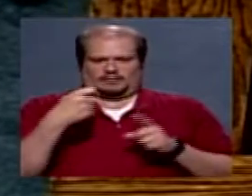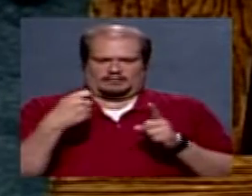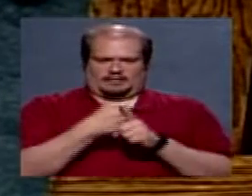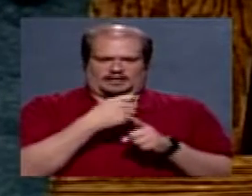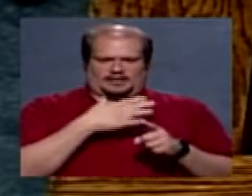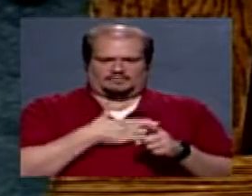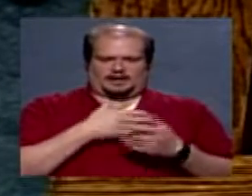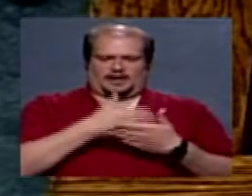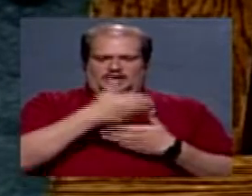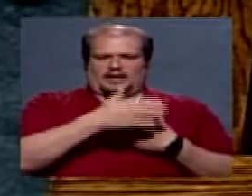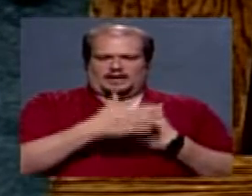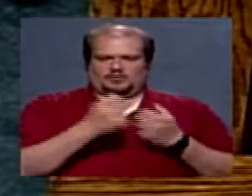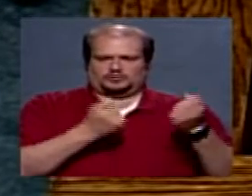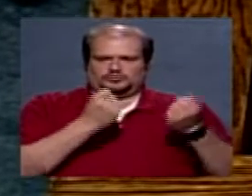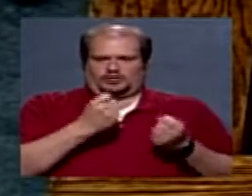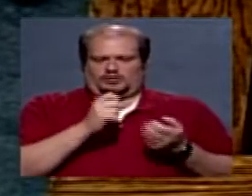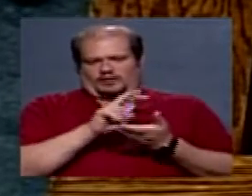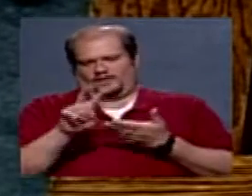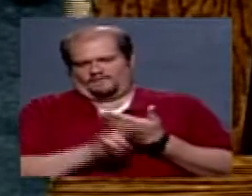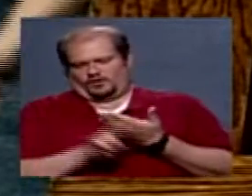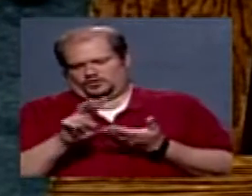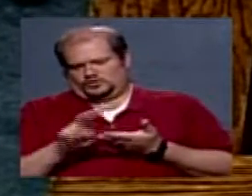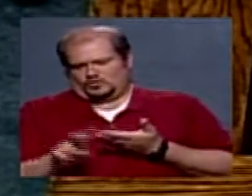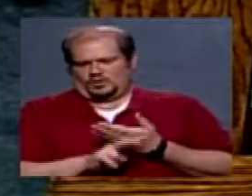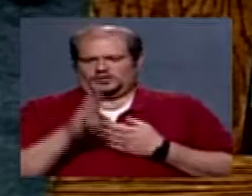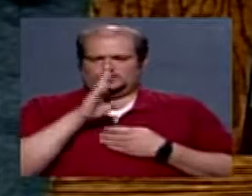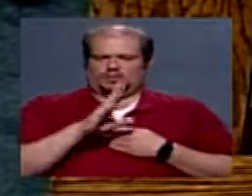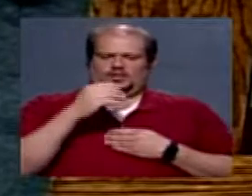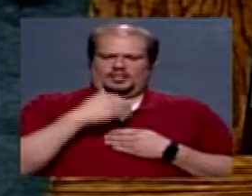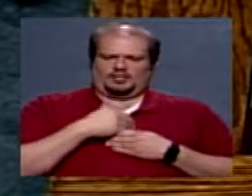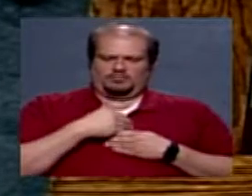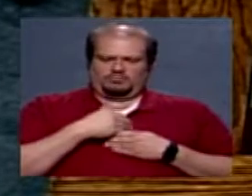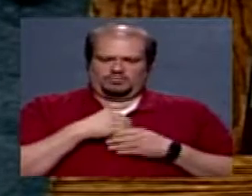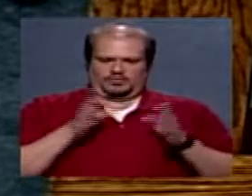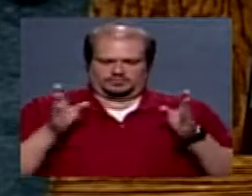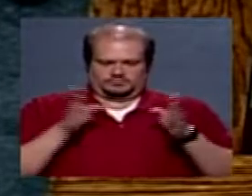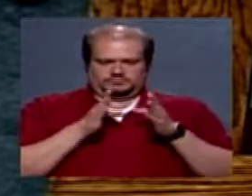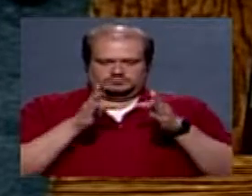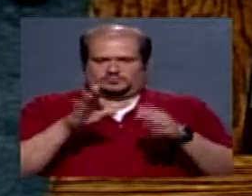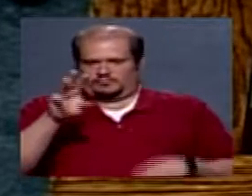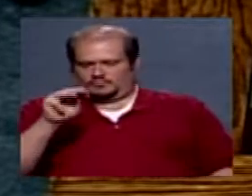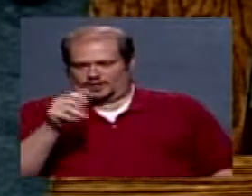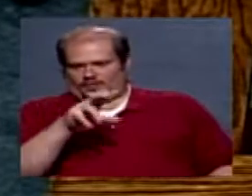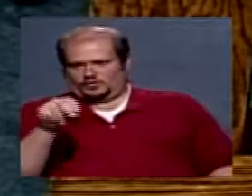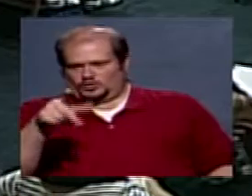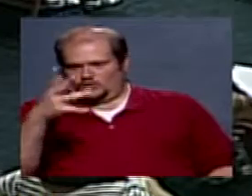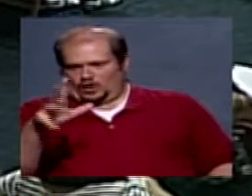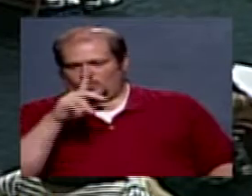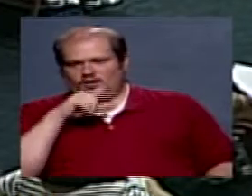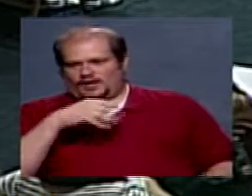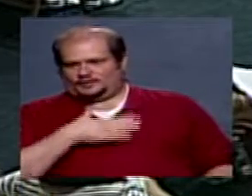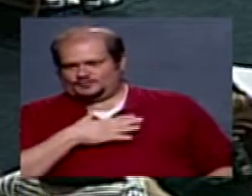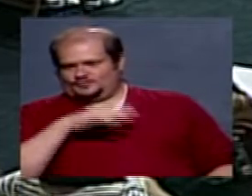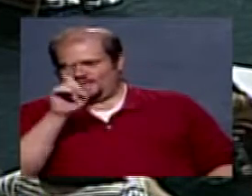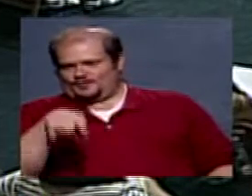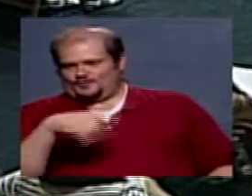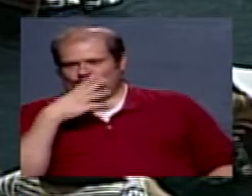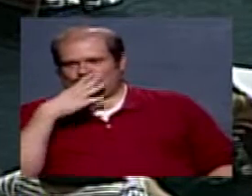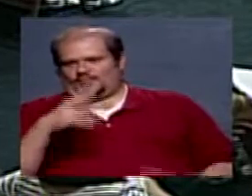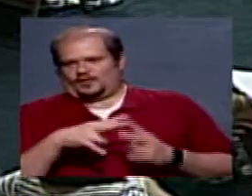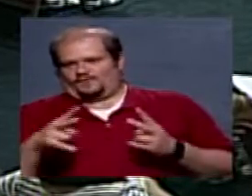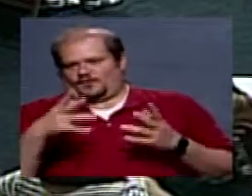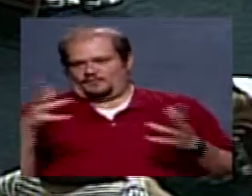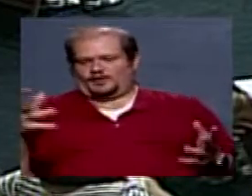my neighbor's car every other week, who are going to have a very narrow pathway. Ma'am, You already answered my question. Thank you very